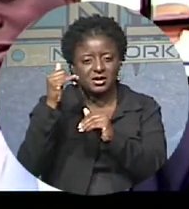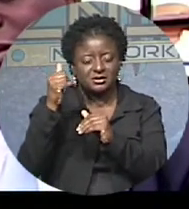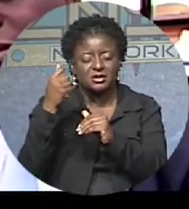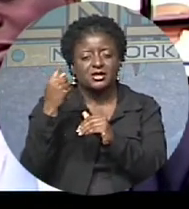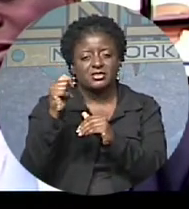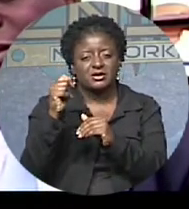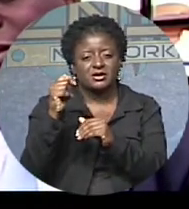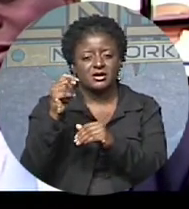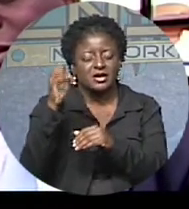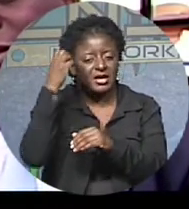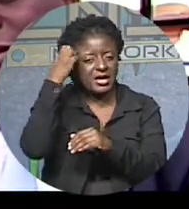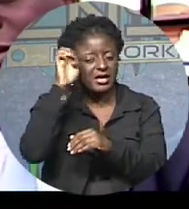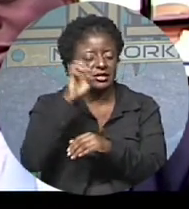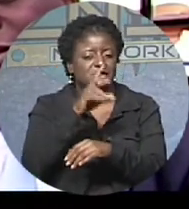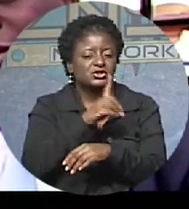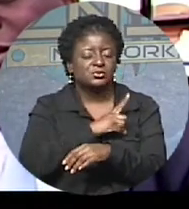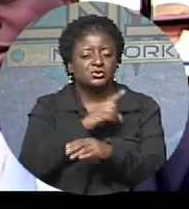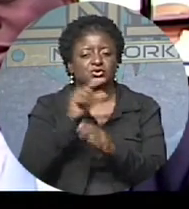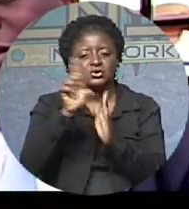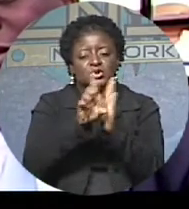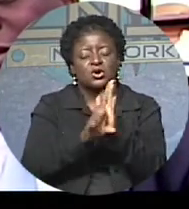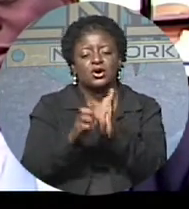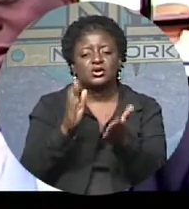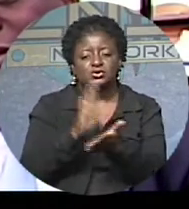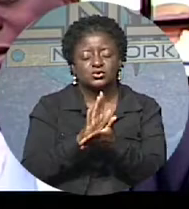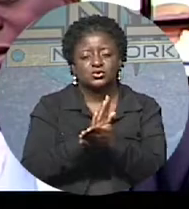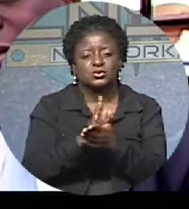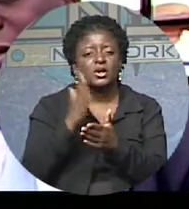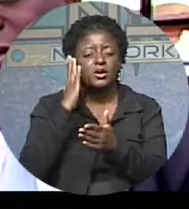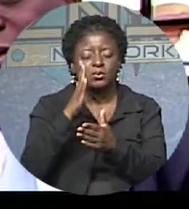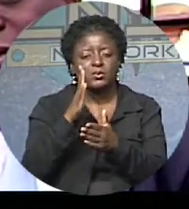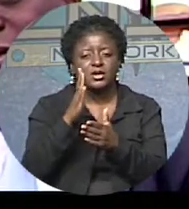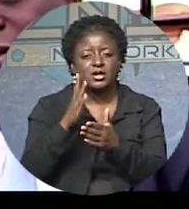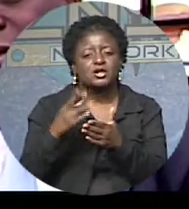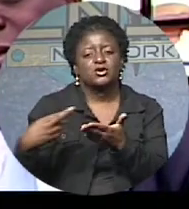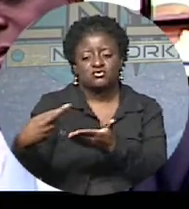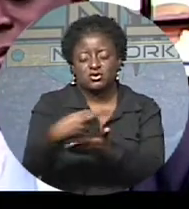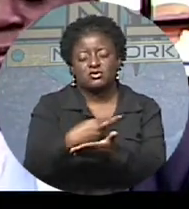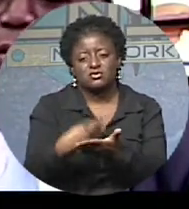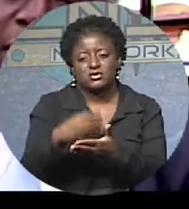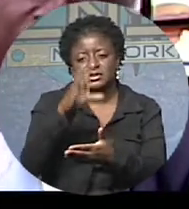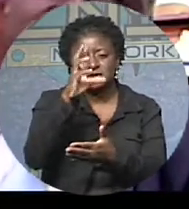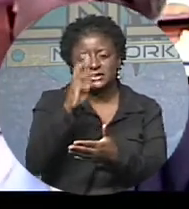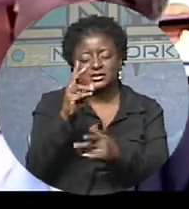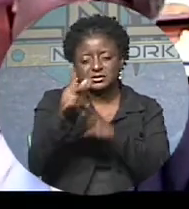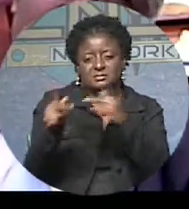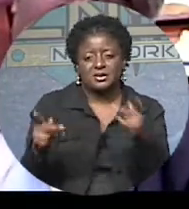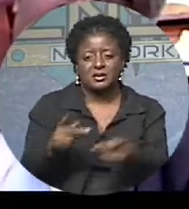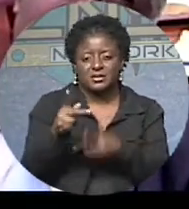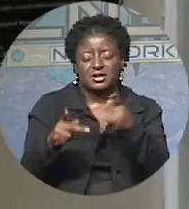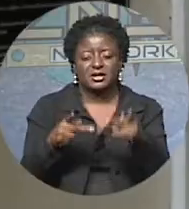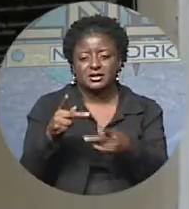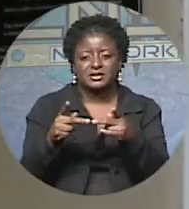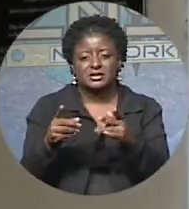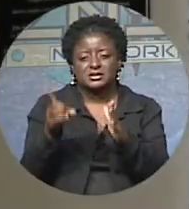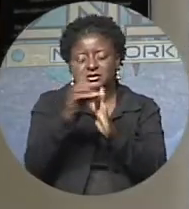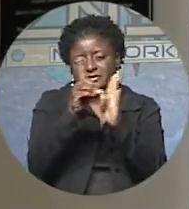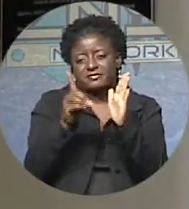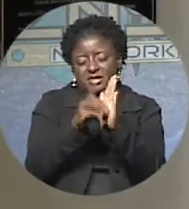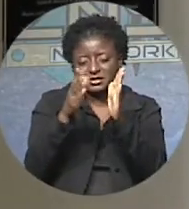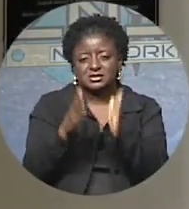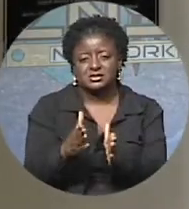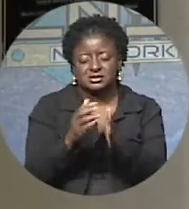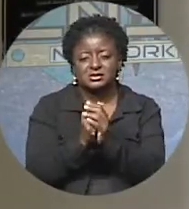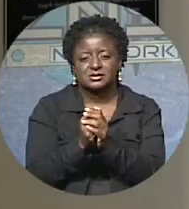July to recruit 6 public defenders. We are moving immediately to put that in place. Prime Minister Christie stated that